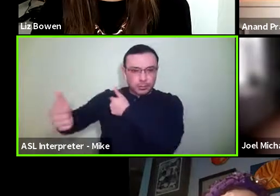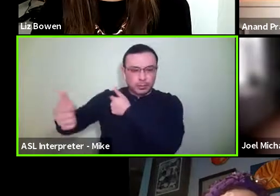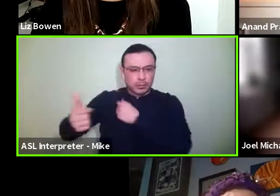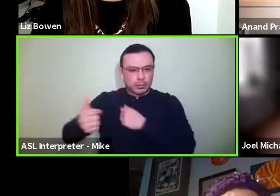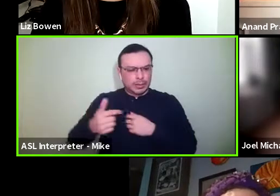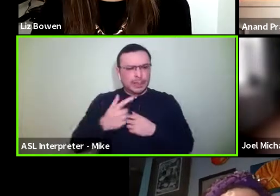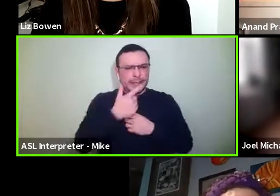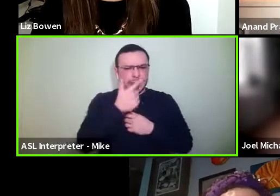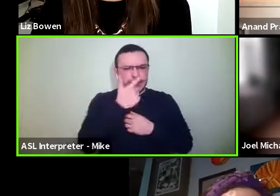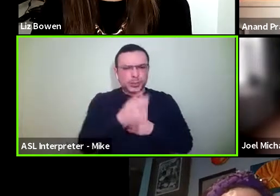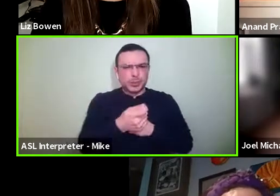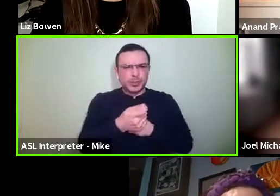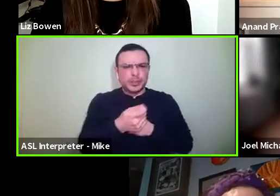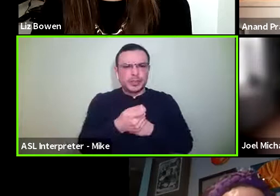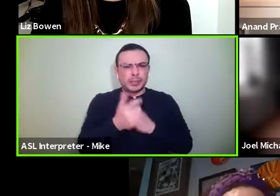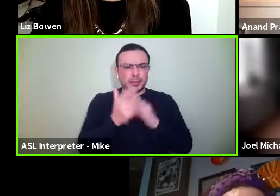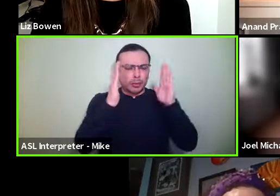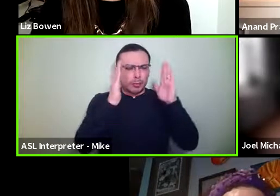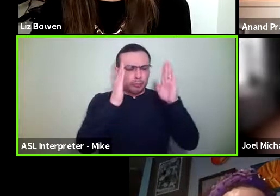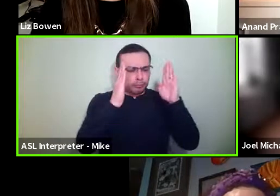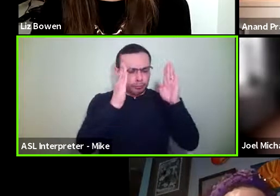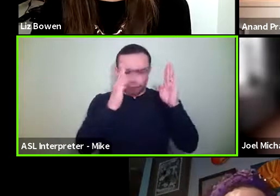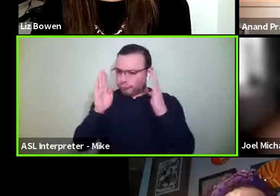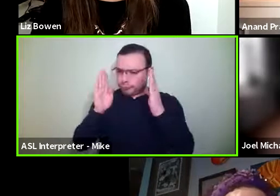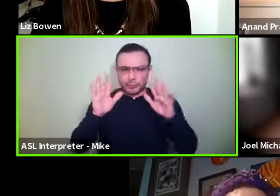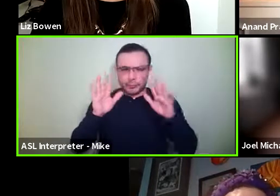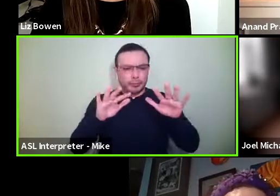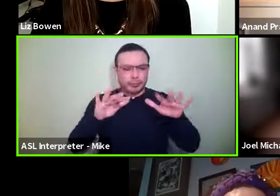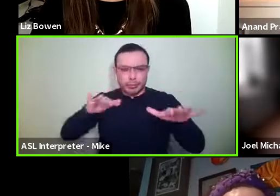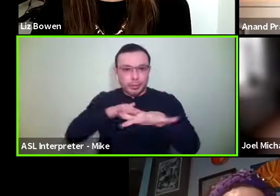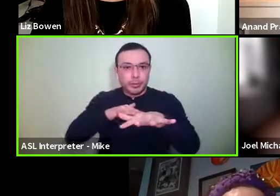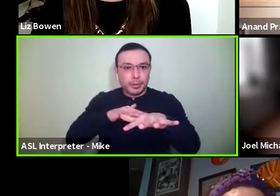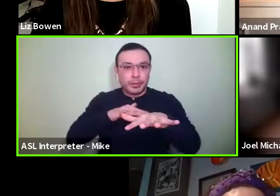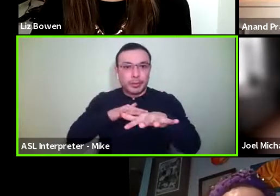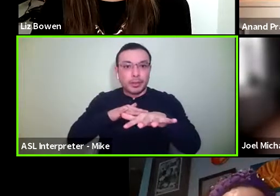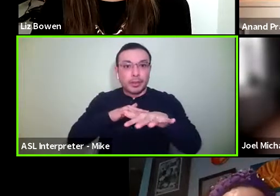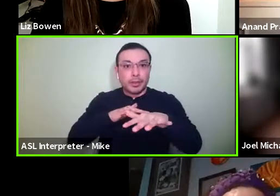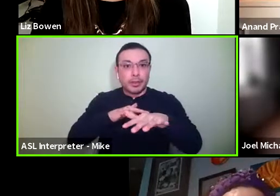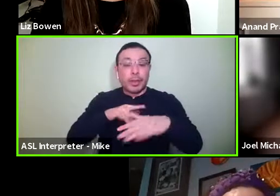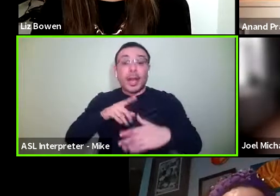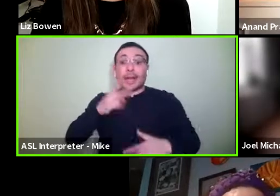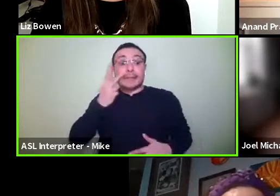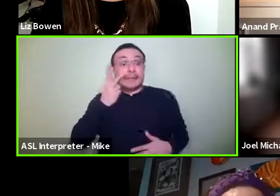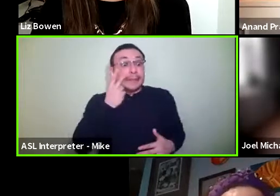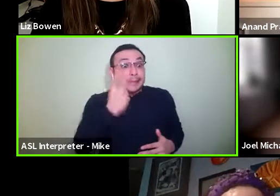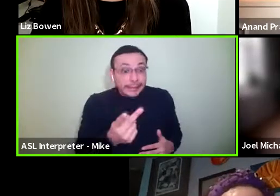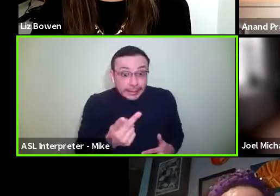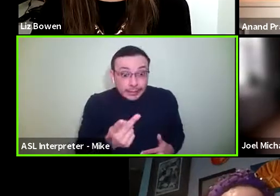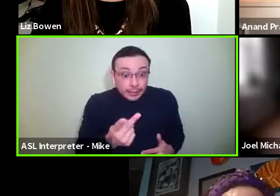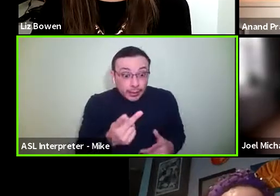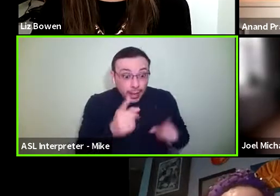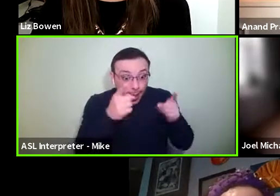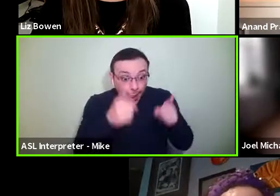shift that's taken place in particular for people with disabilities, because